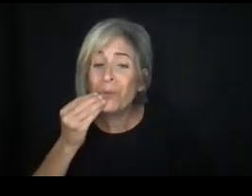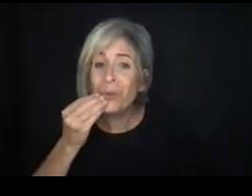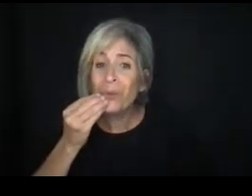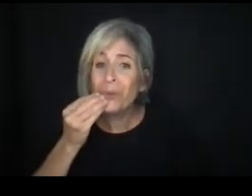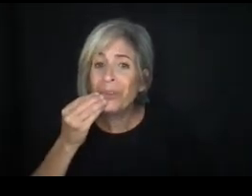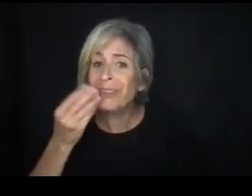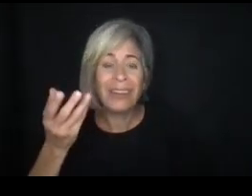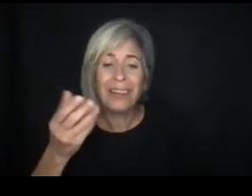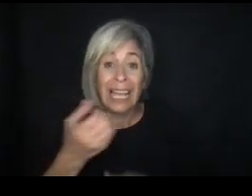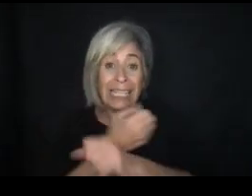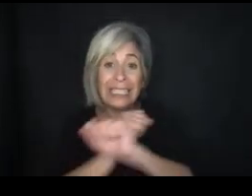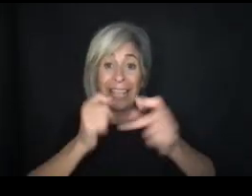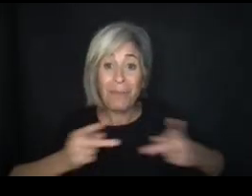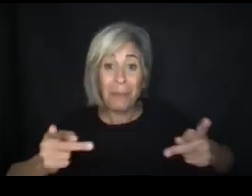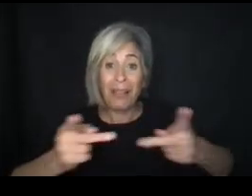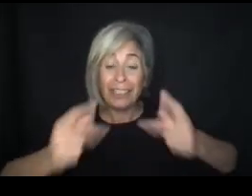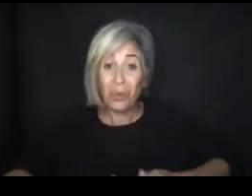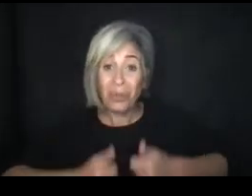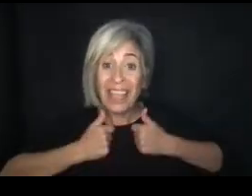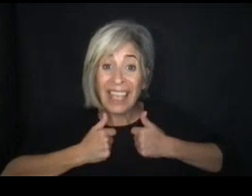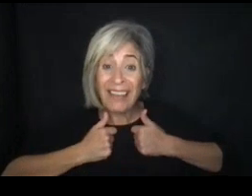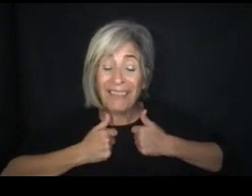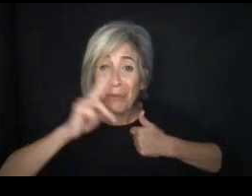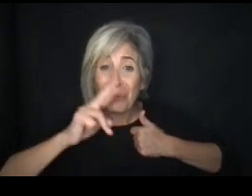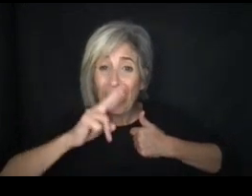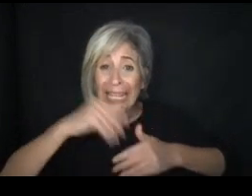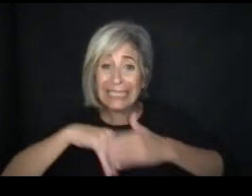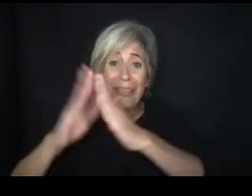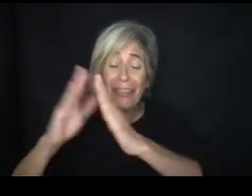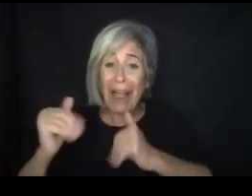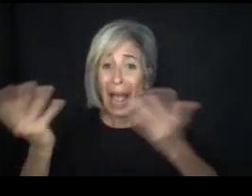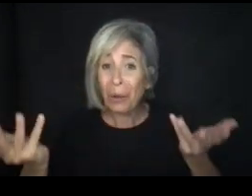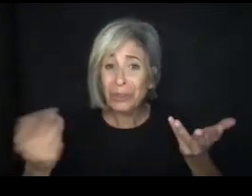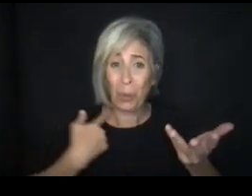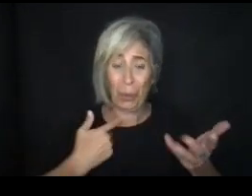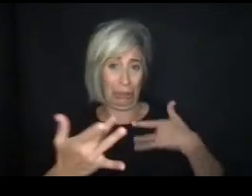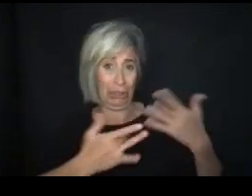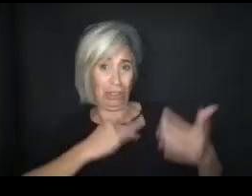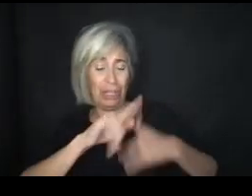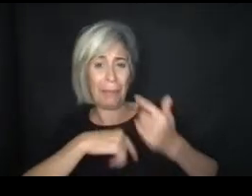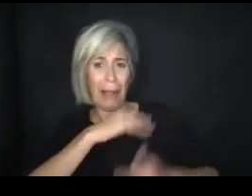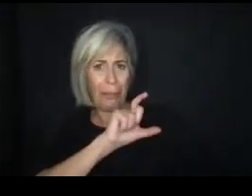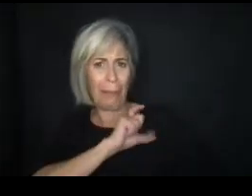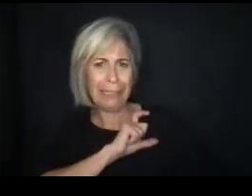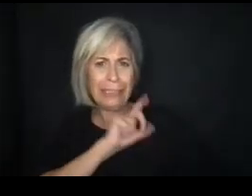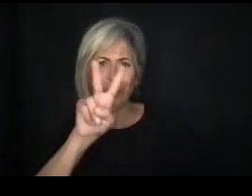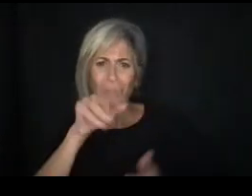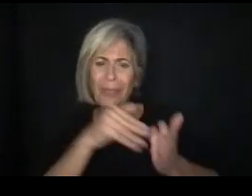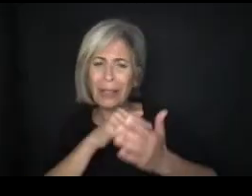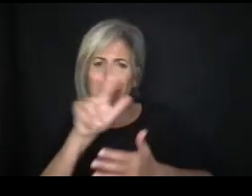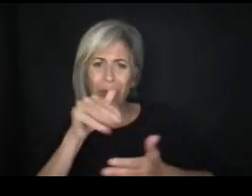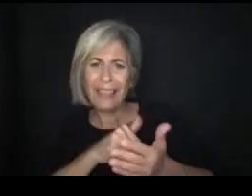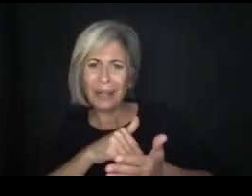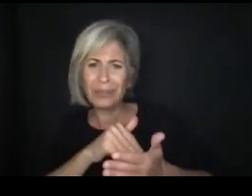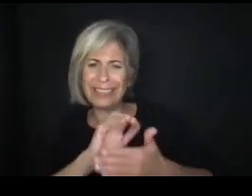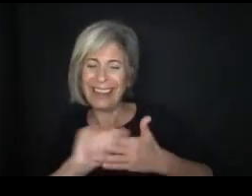safe place to live. They have rats in their house. And we're worried about giving the police $2,000,